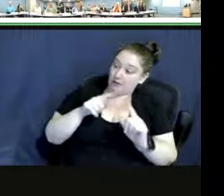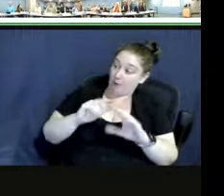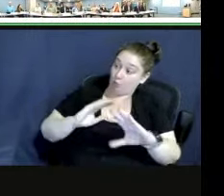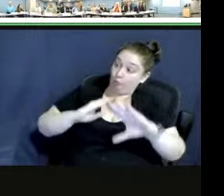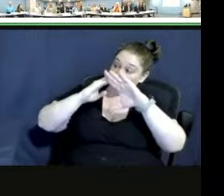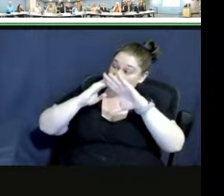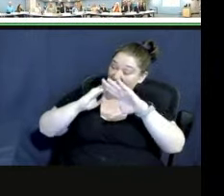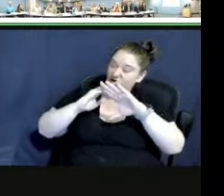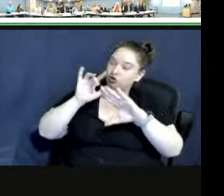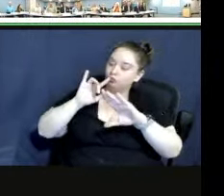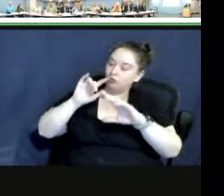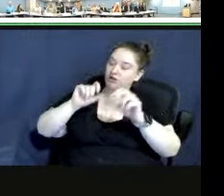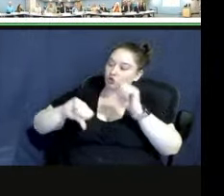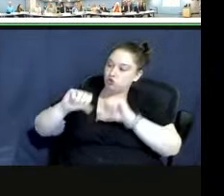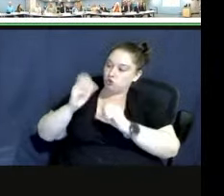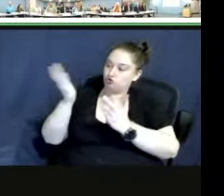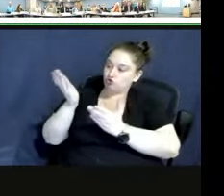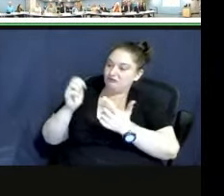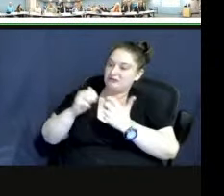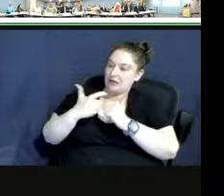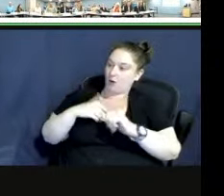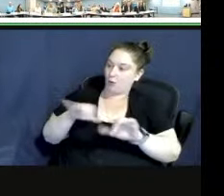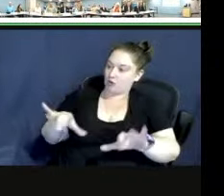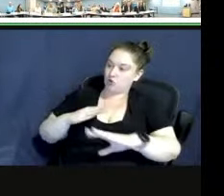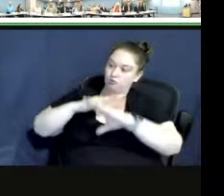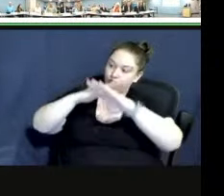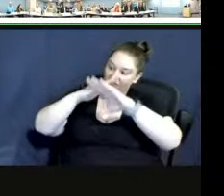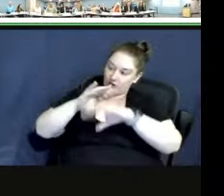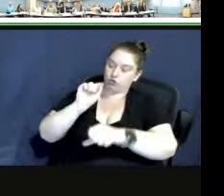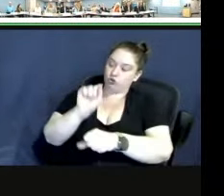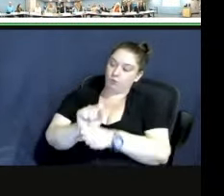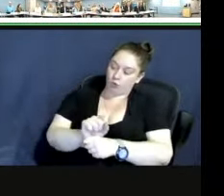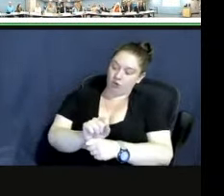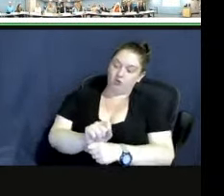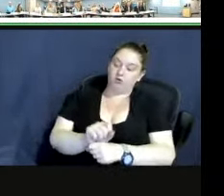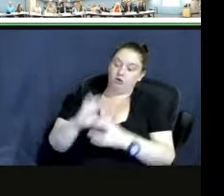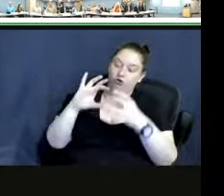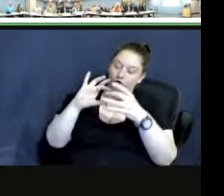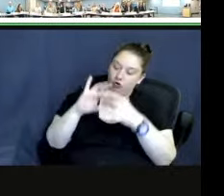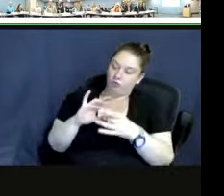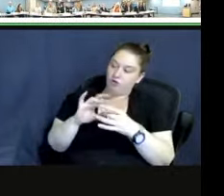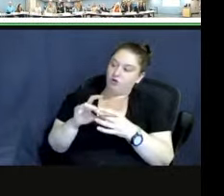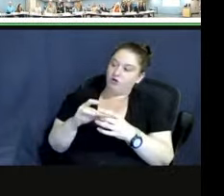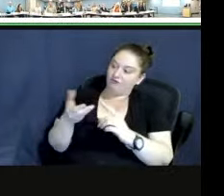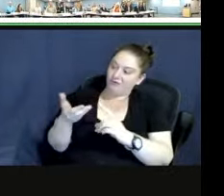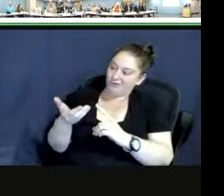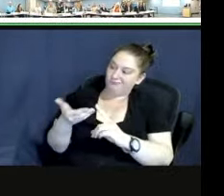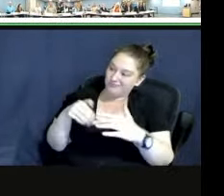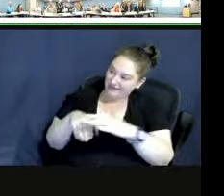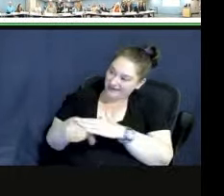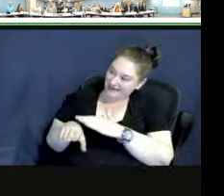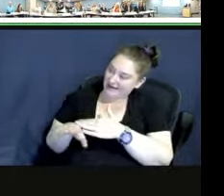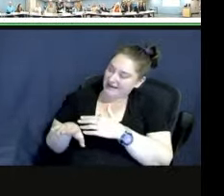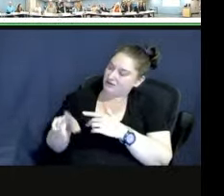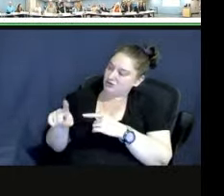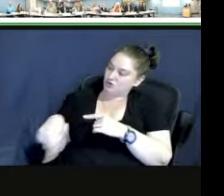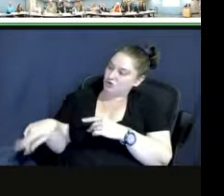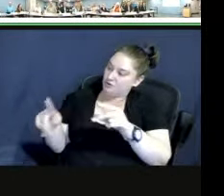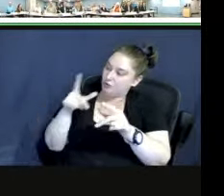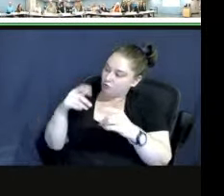way social service wise that we do prevention work at, for, you know, gaining access to those youth who are maybe are at